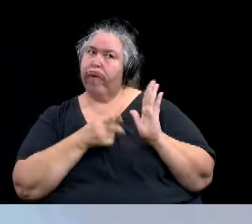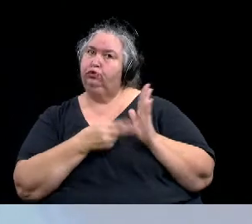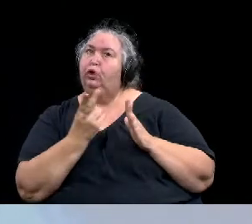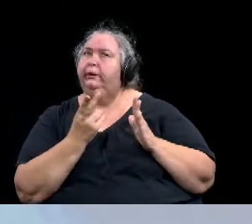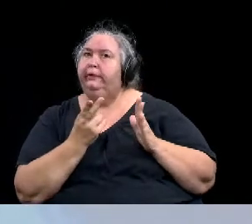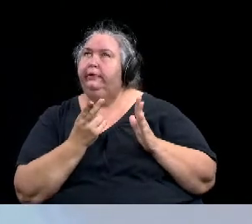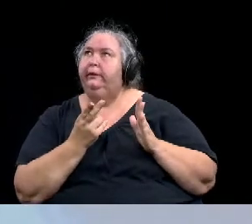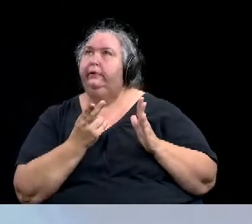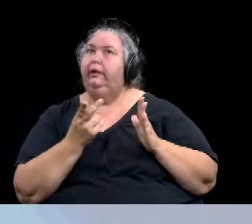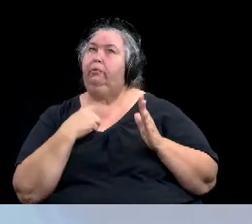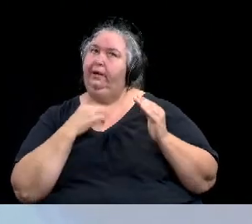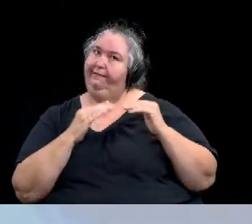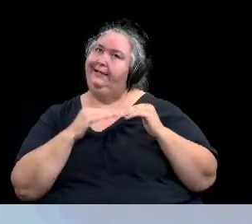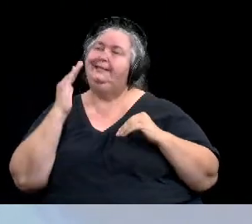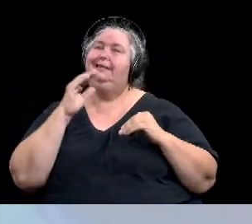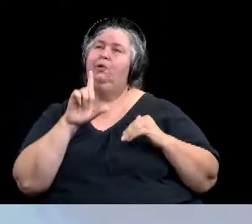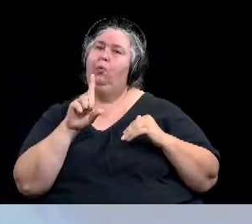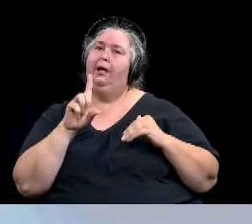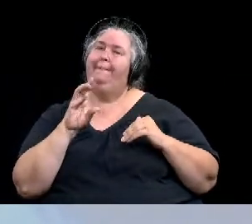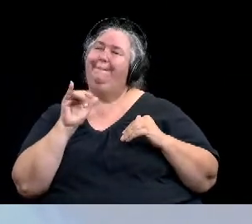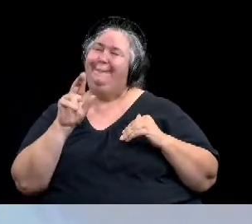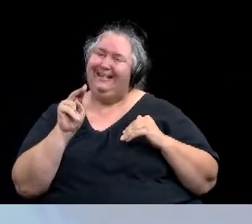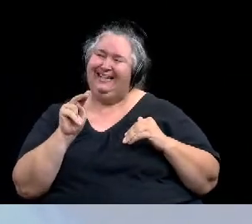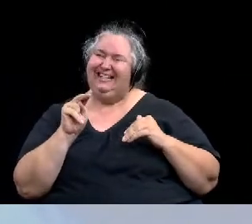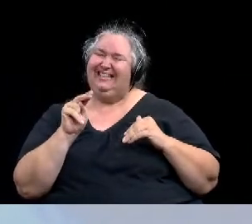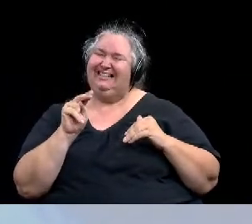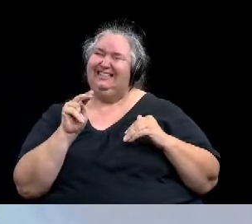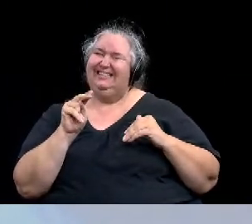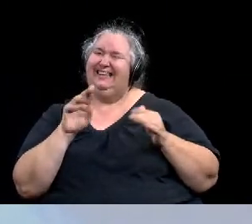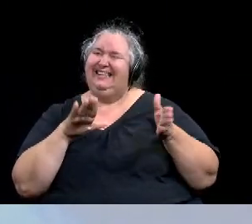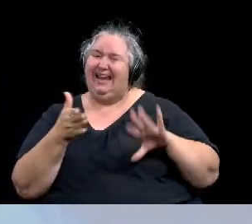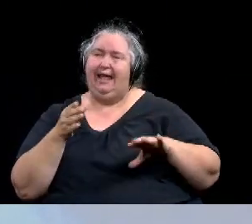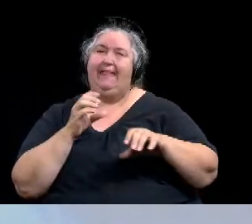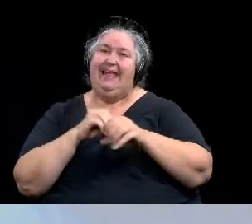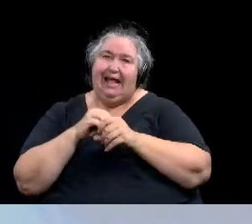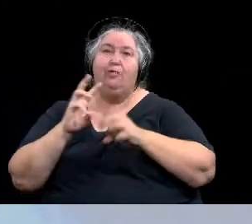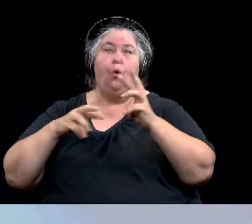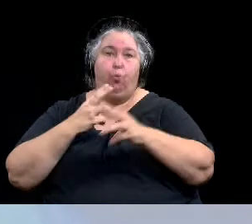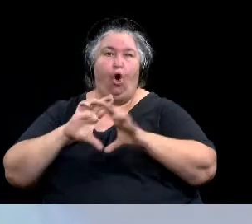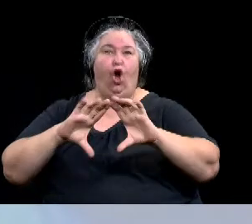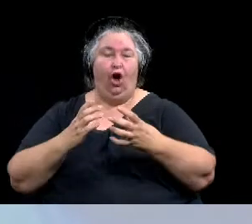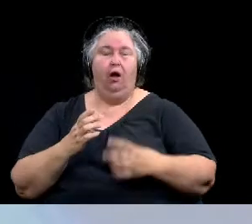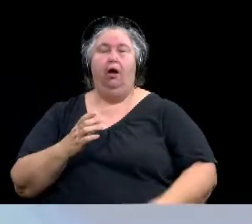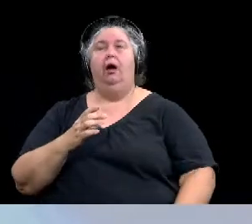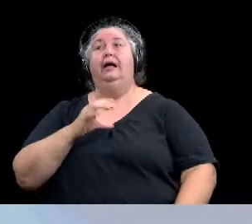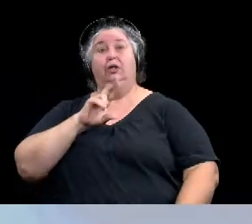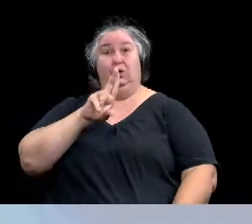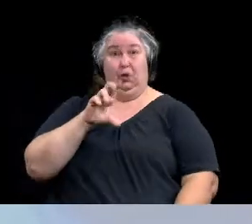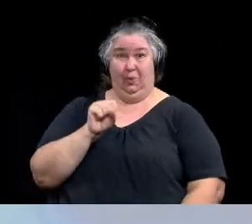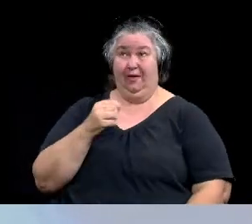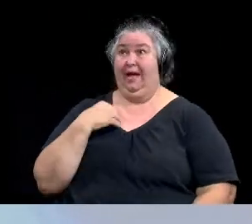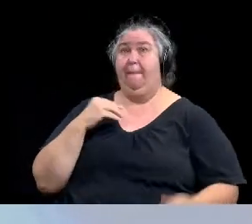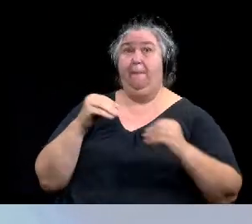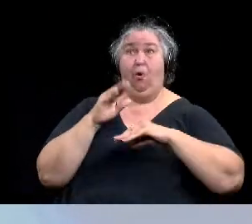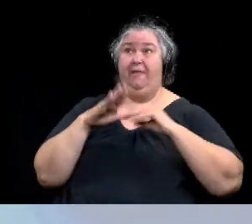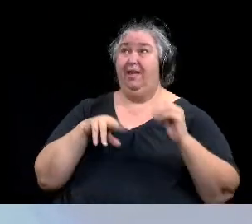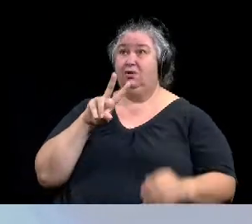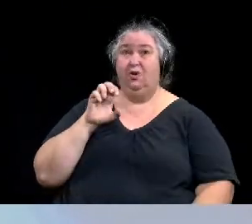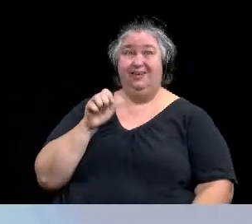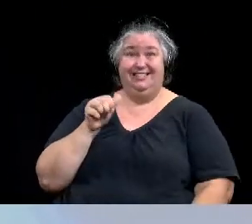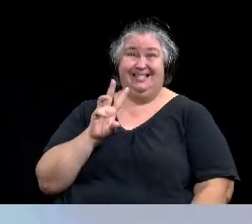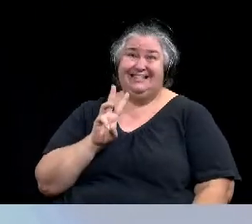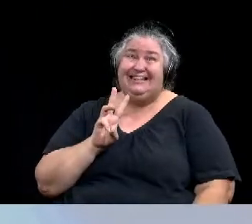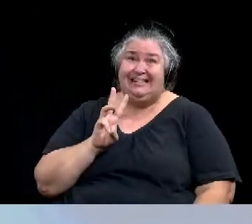We've exceeded the 1 million mark of deaths in the world. And in the United States, we now have more than 216